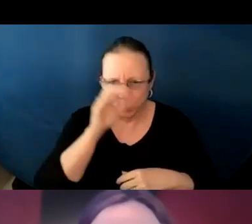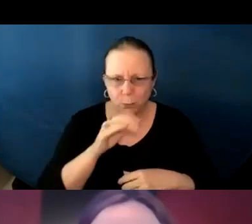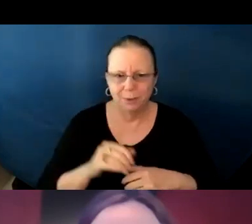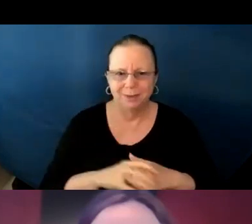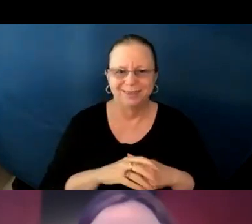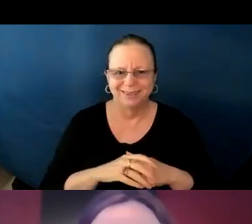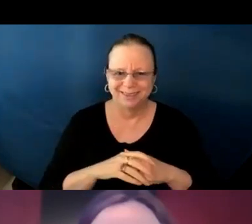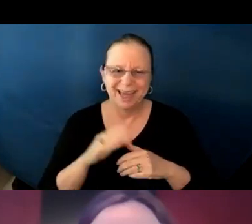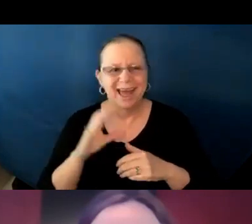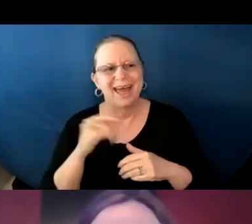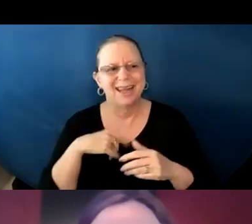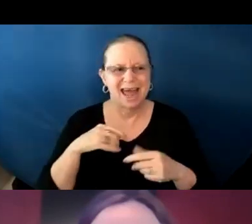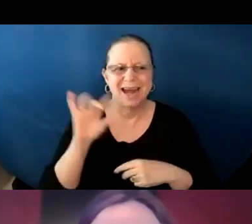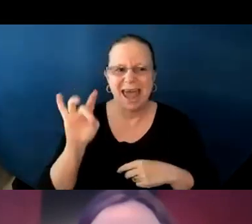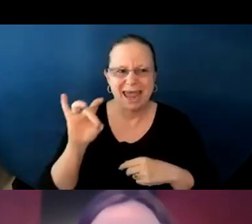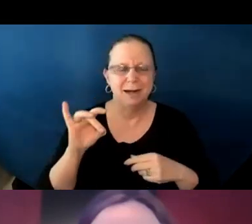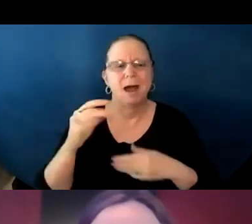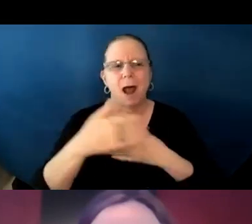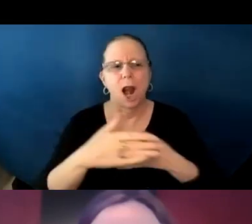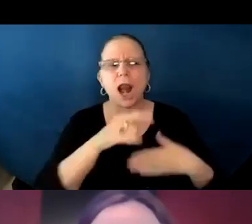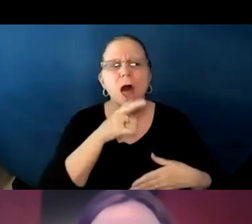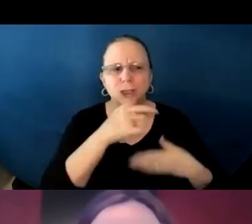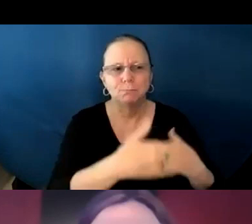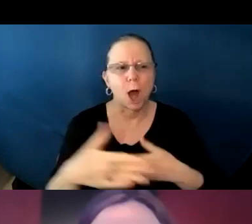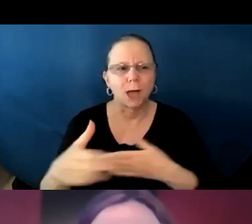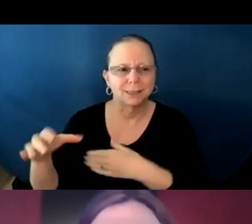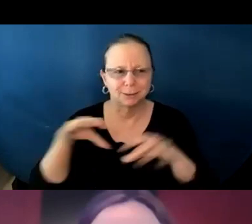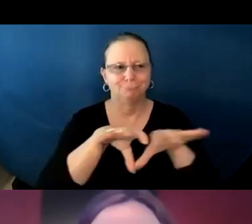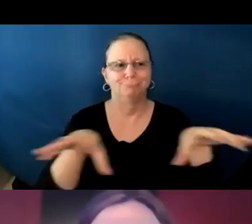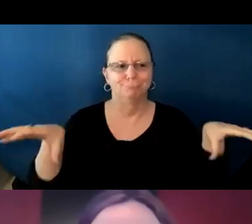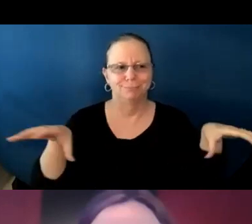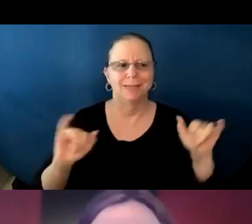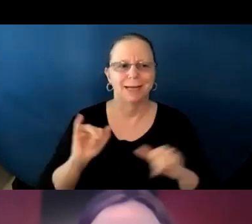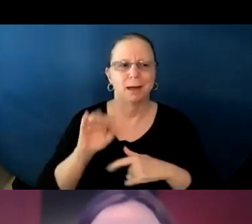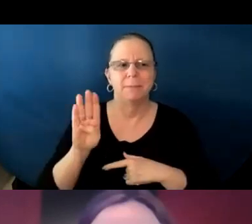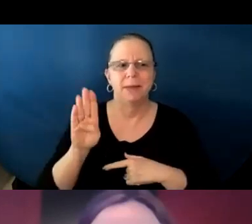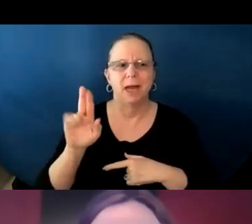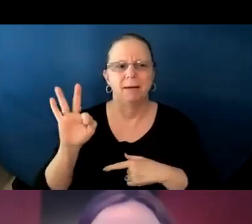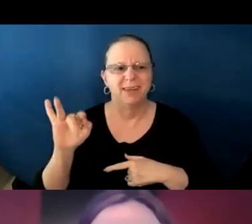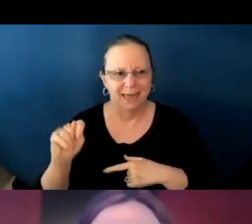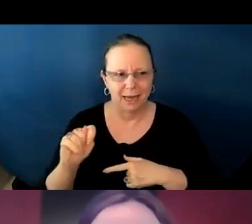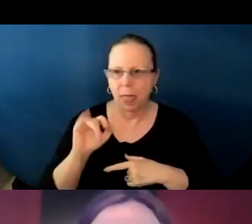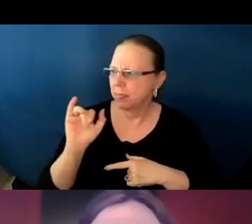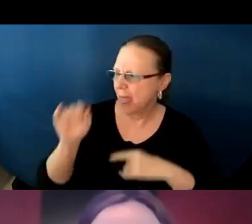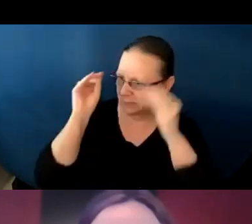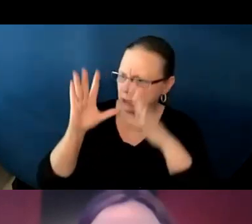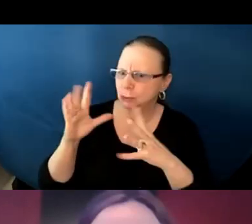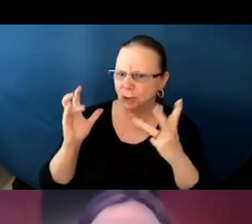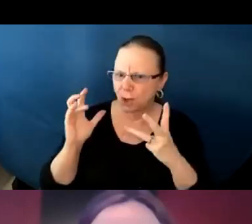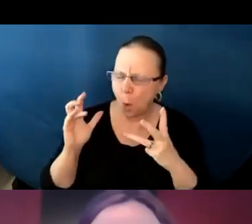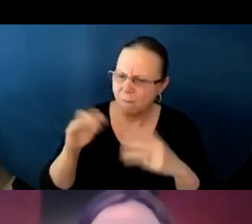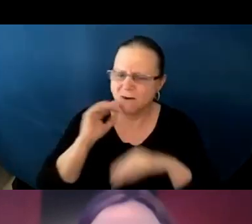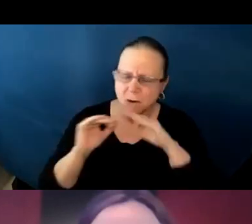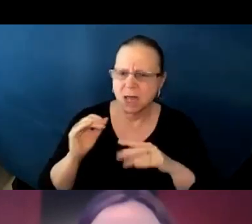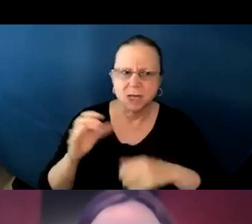buffet. And that teacher was so frustrated that she dragged that little boy across the